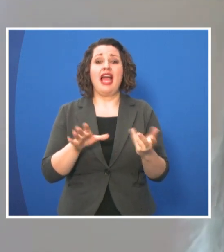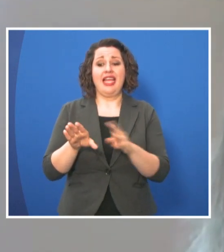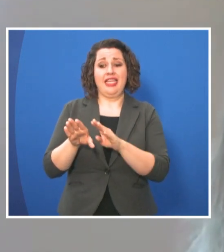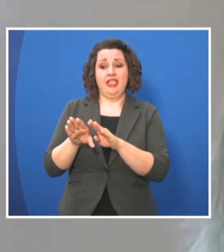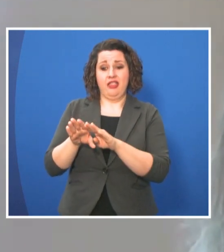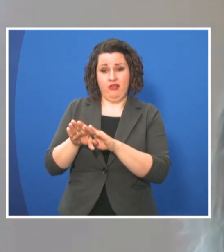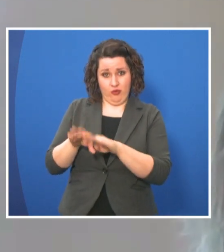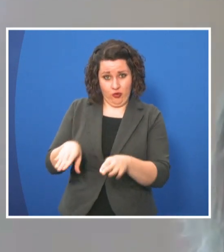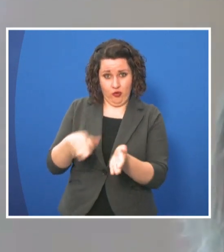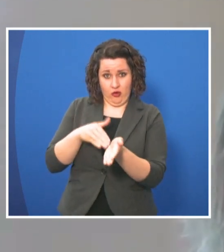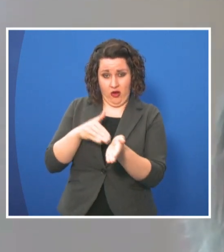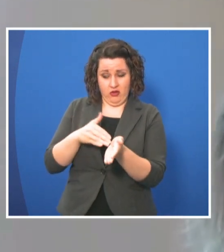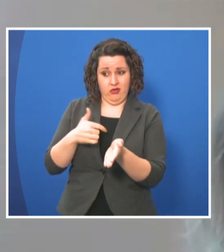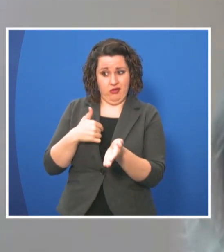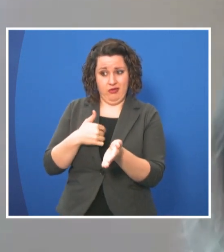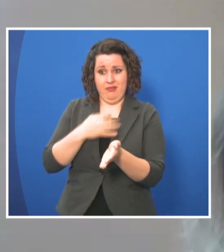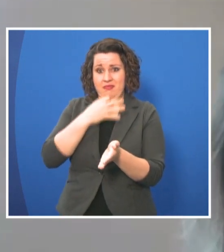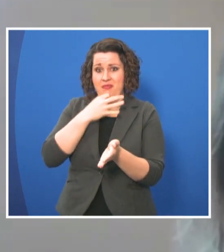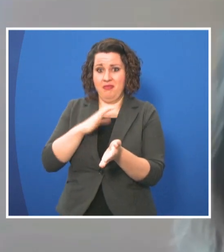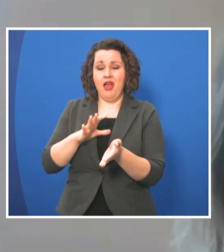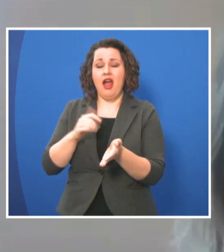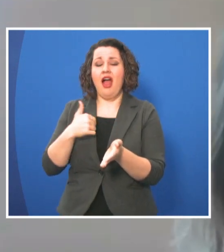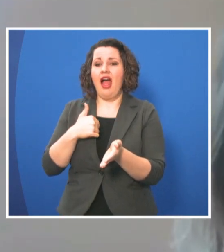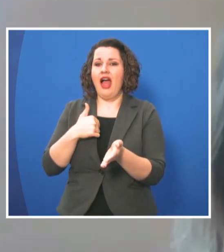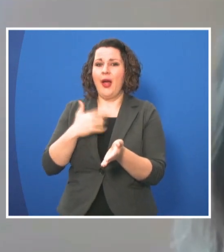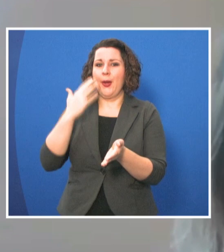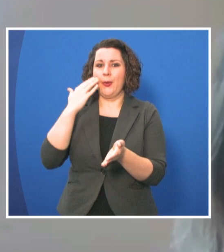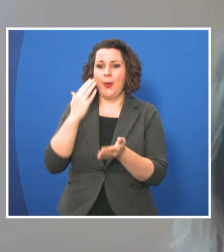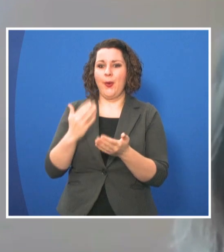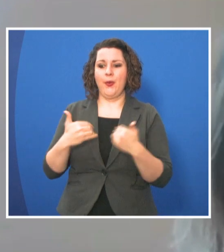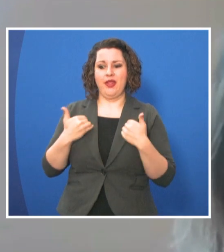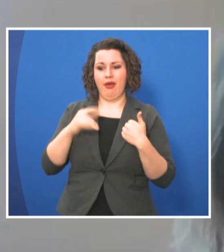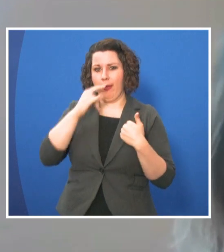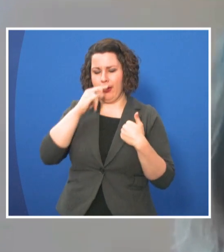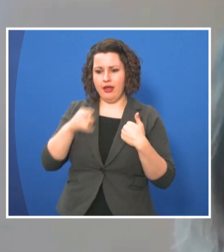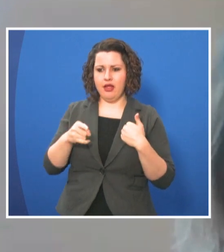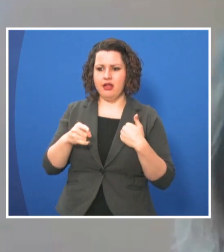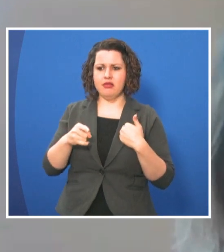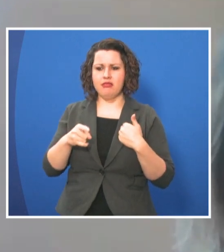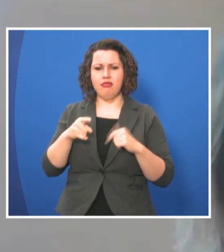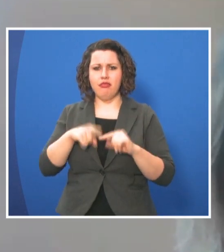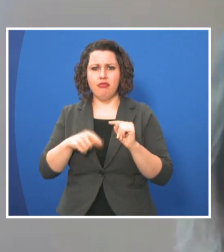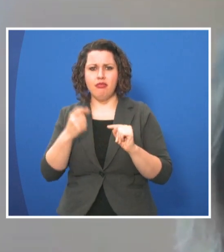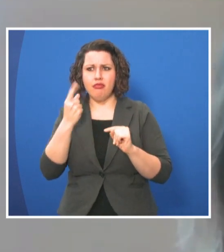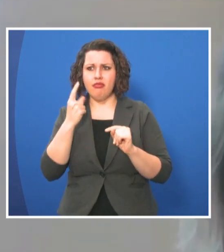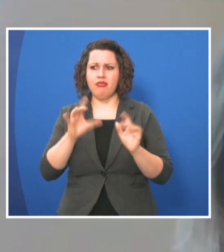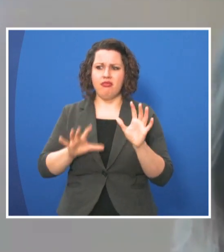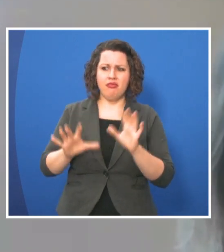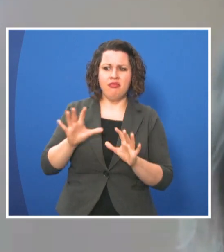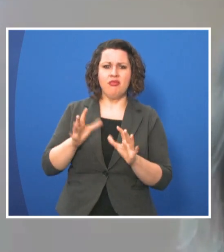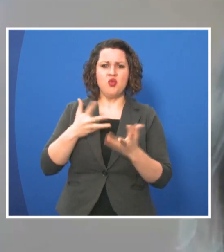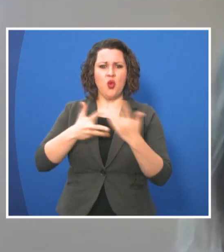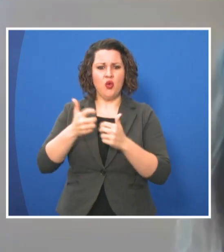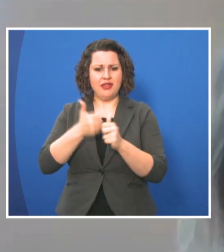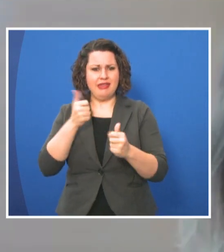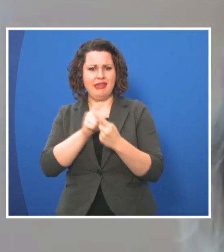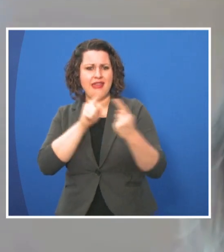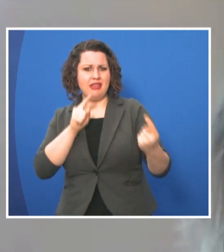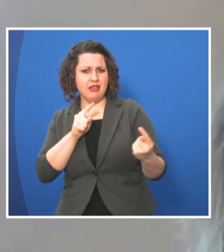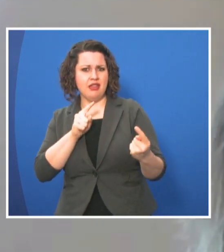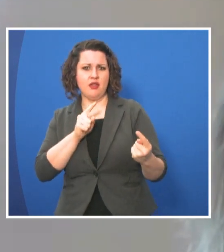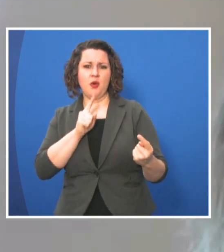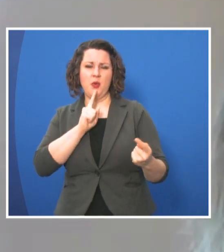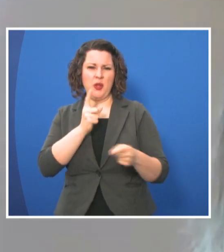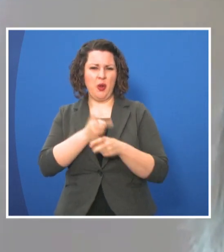particular, I appreciate that it's particularly hard for some of our younger kids to understand social distancing. And so